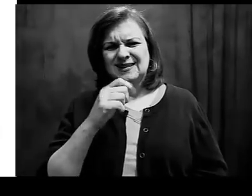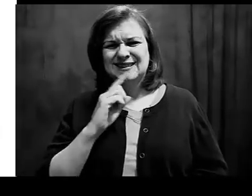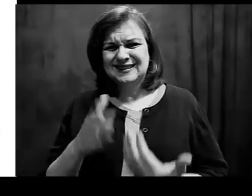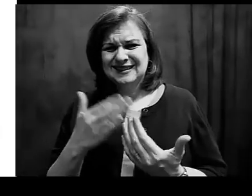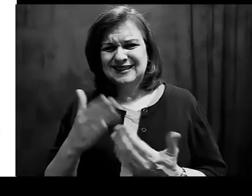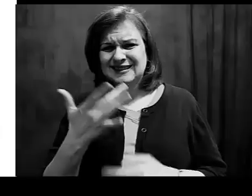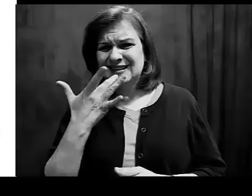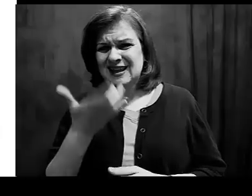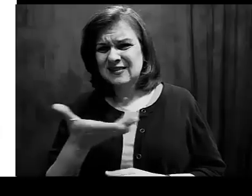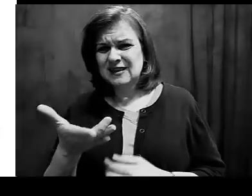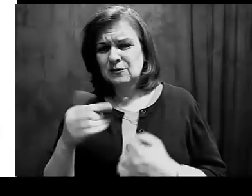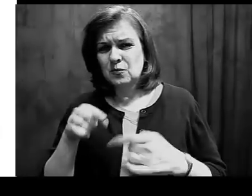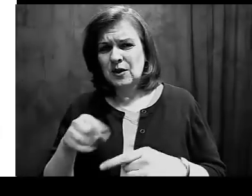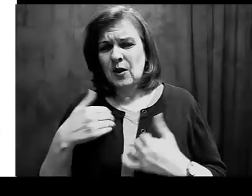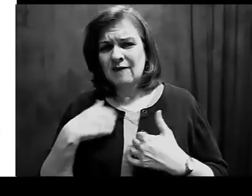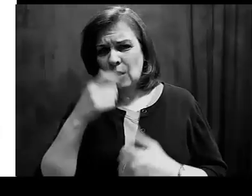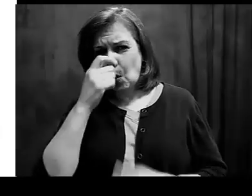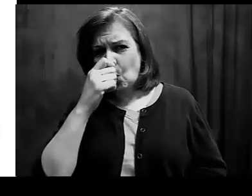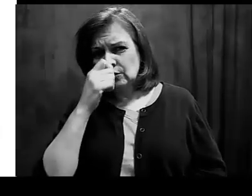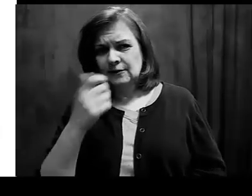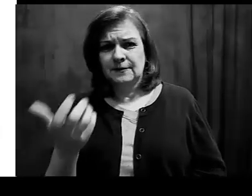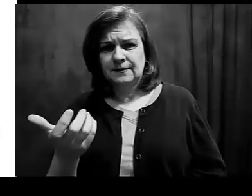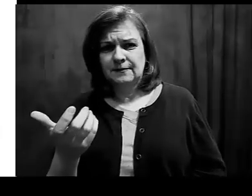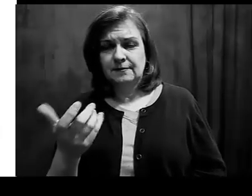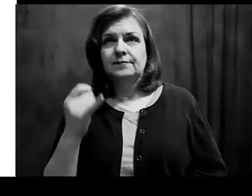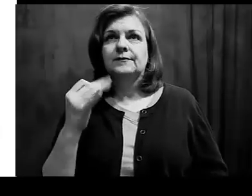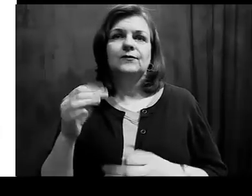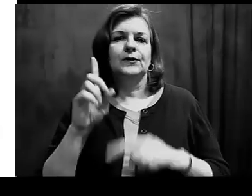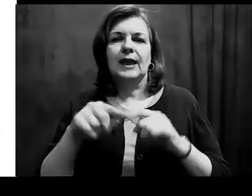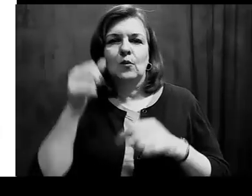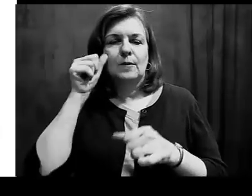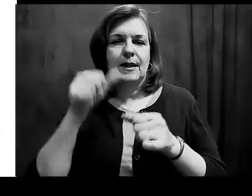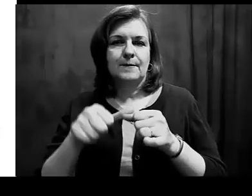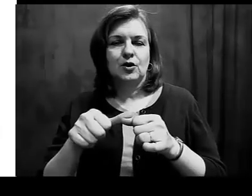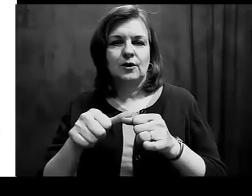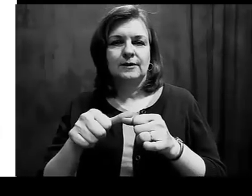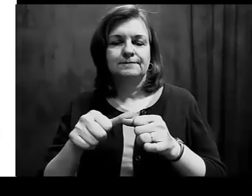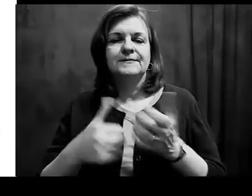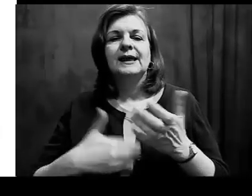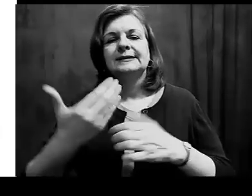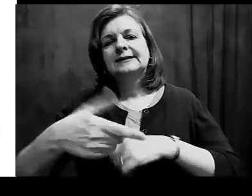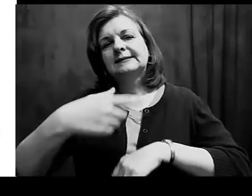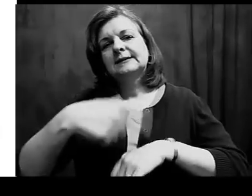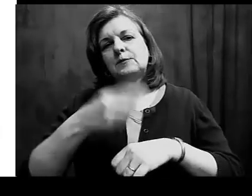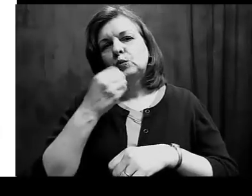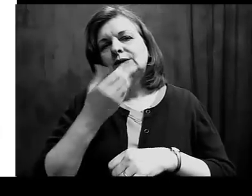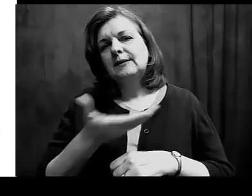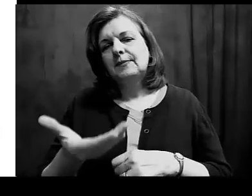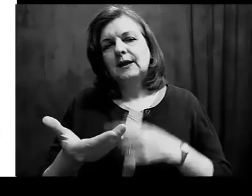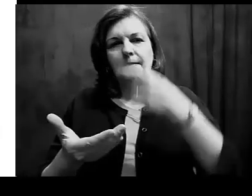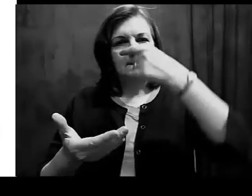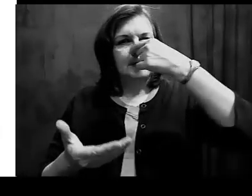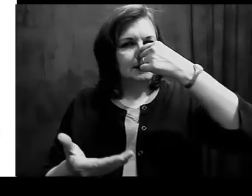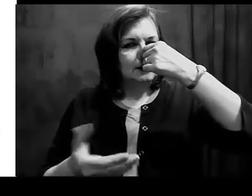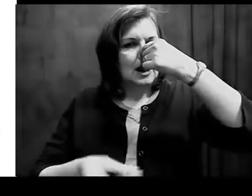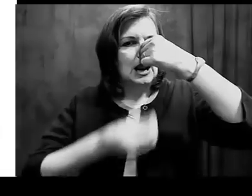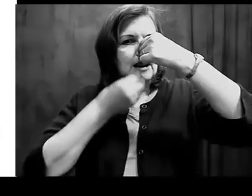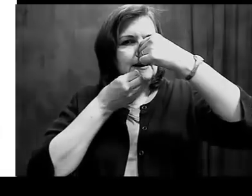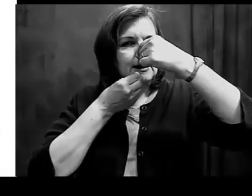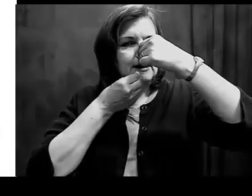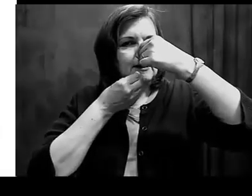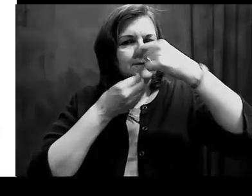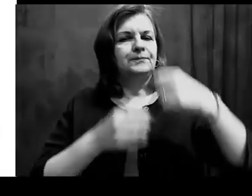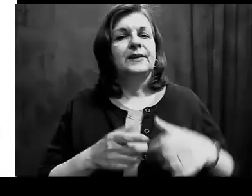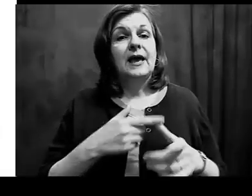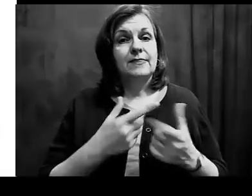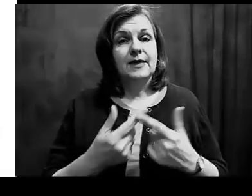is it to taste things when you have a cold? Or if you can't remember, pinch your nose shut the next time you eat something,